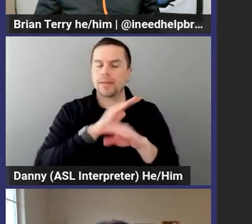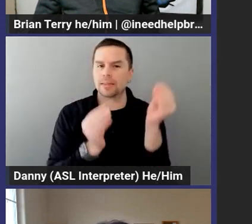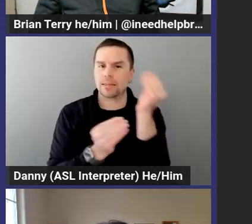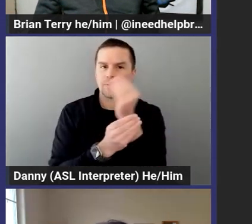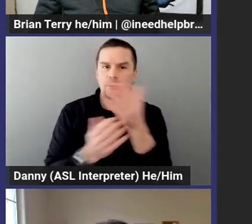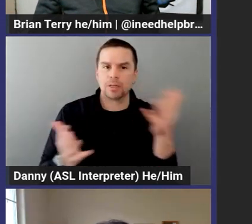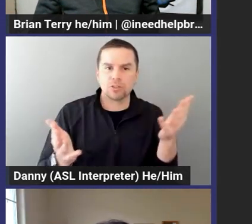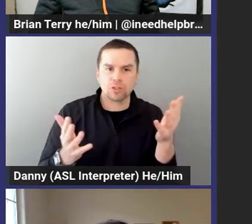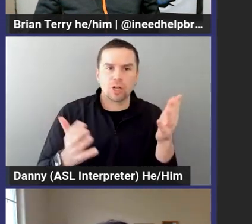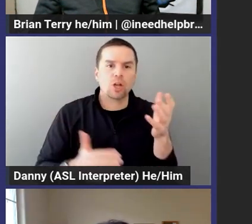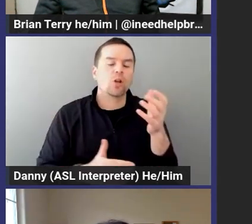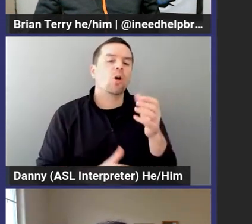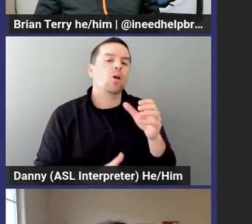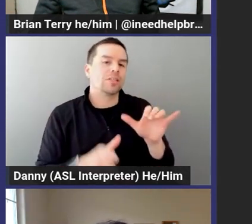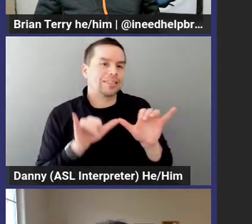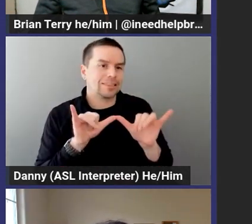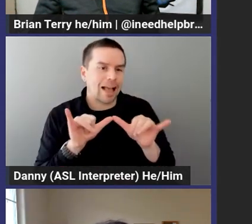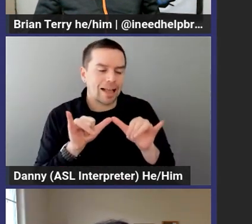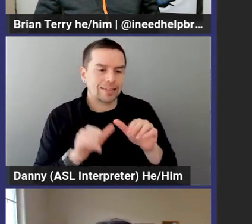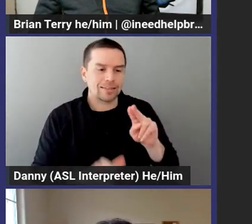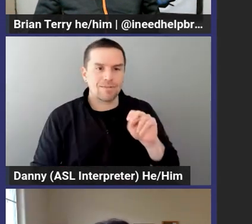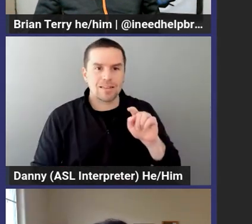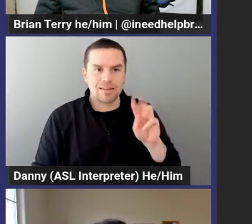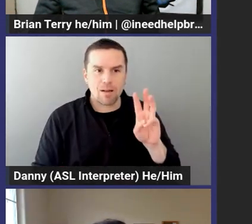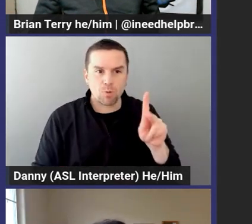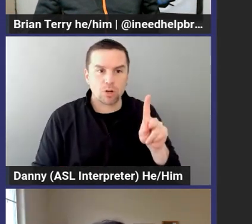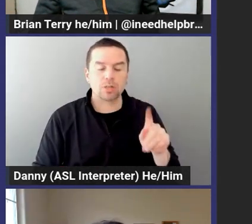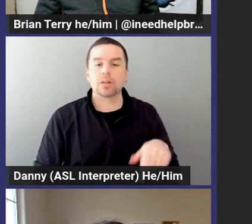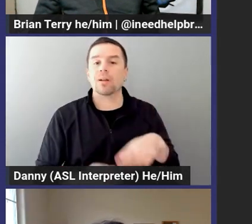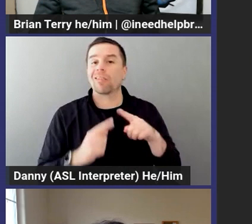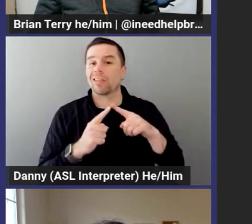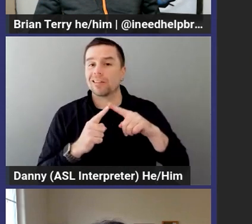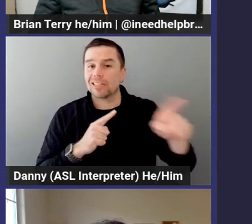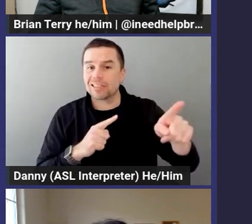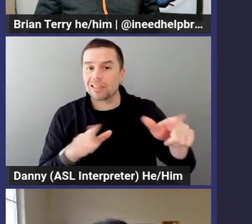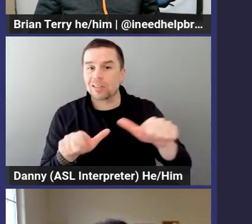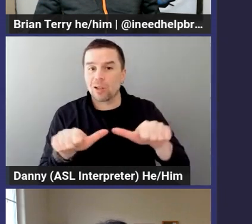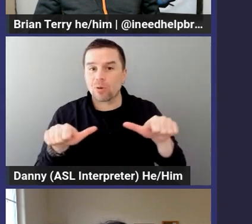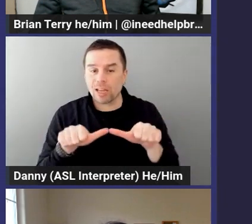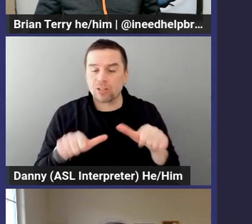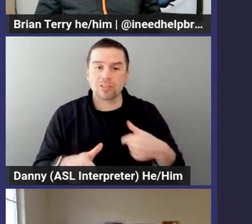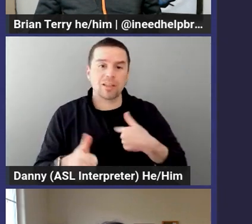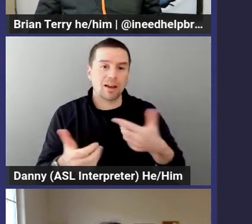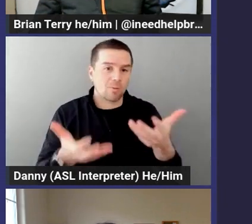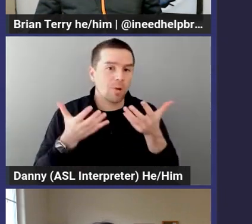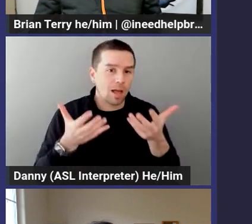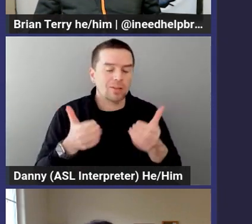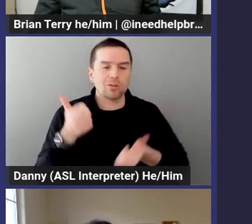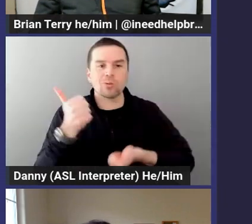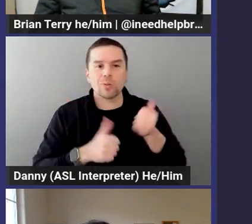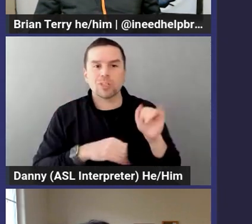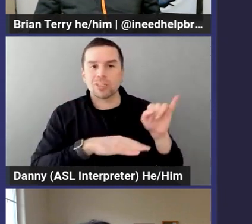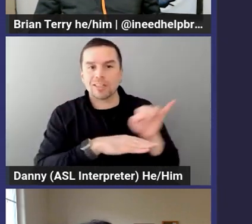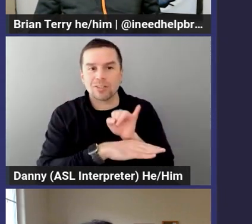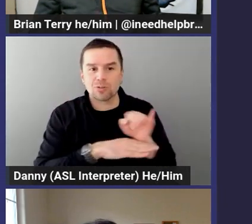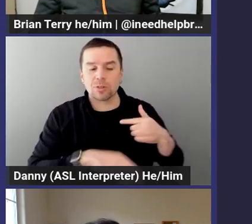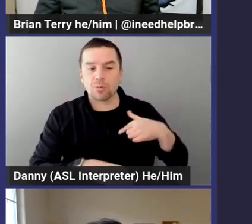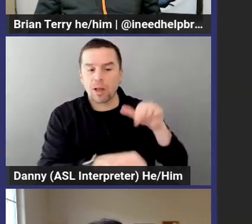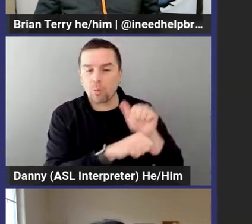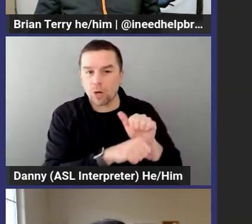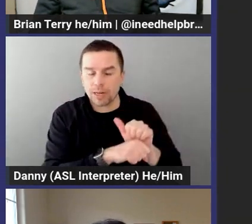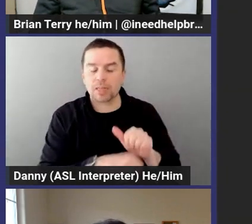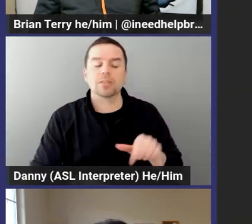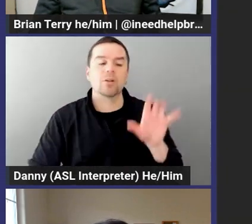that I want? What are the different locations that I want? What is the industry that I am in? And that information basically goes to